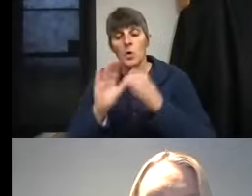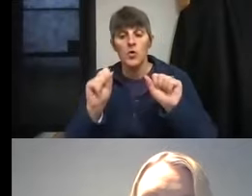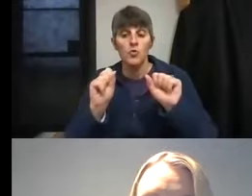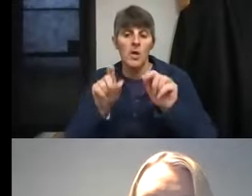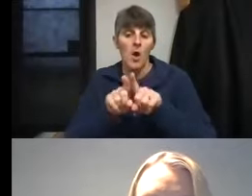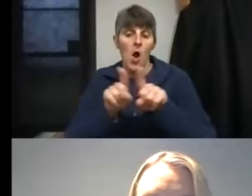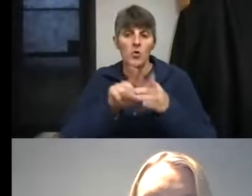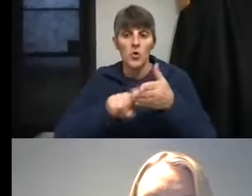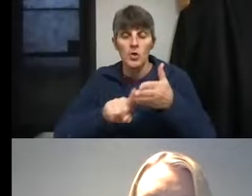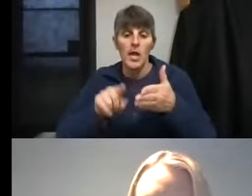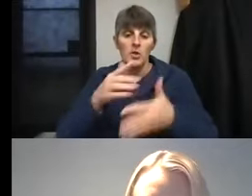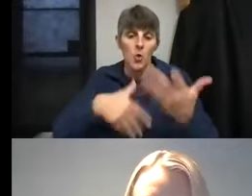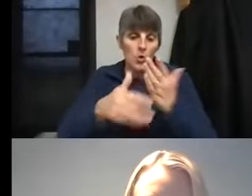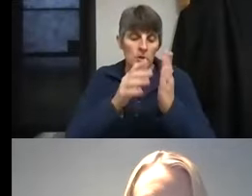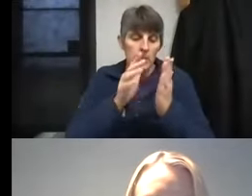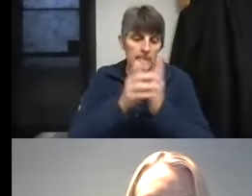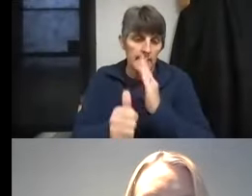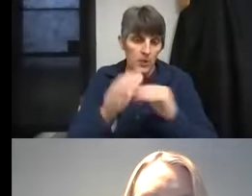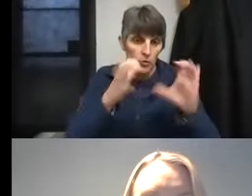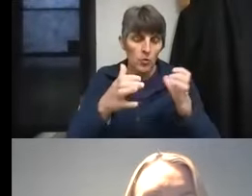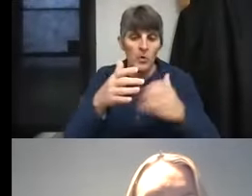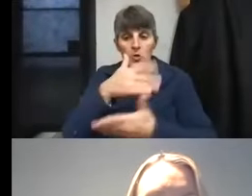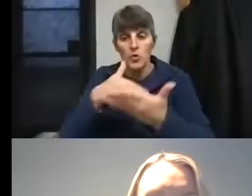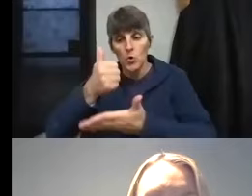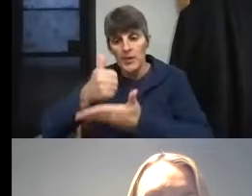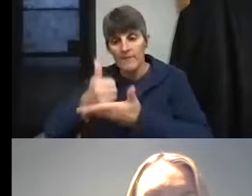pursue social skills group or social intervention as well.